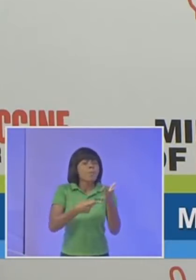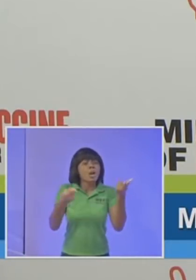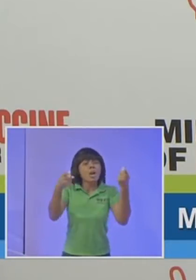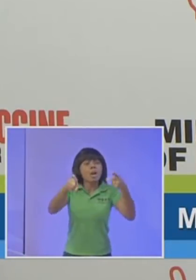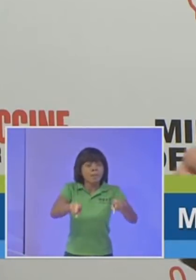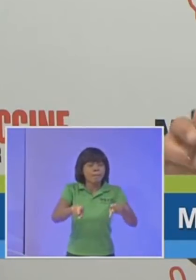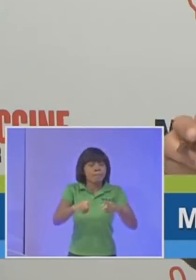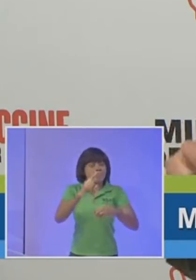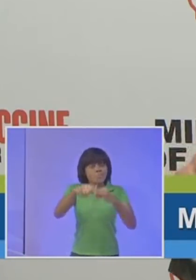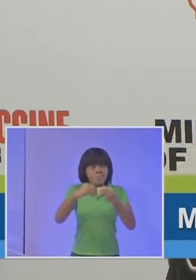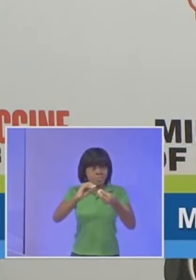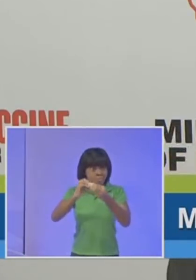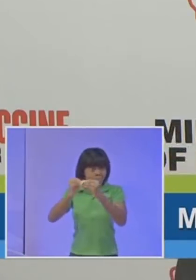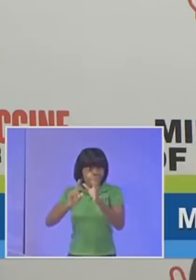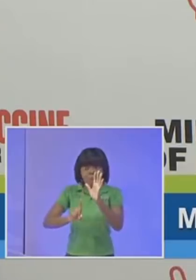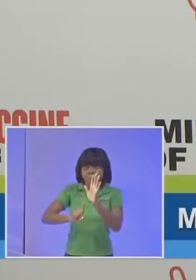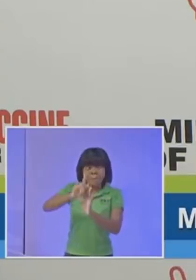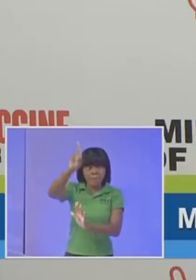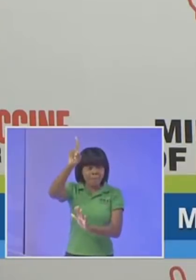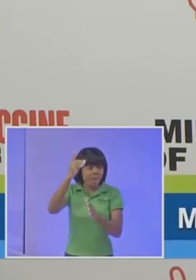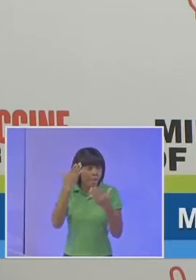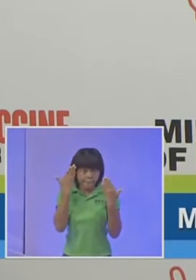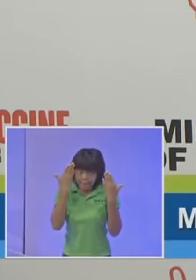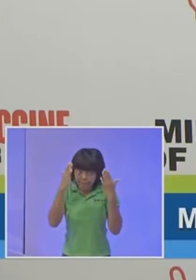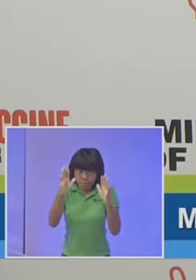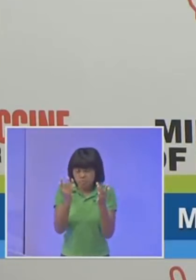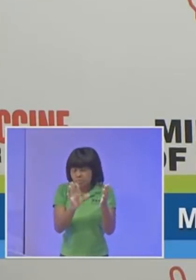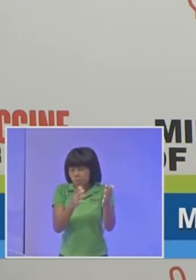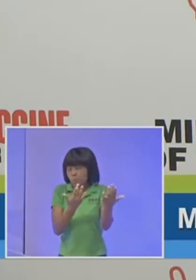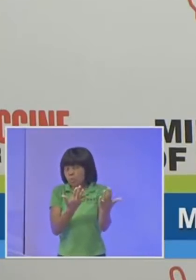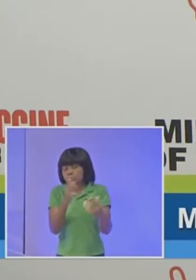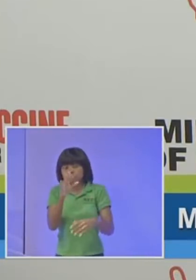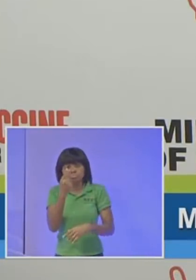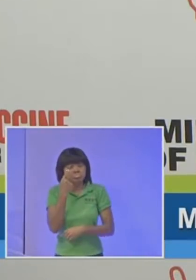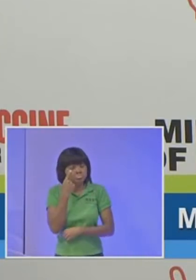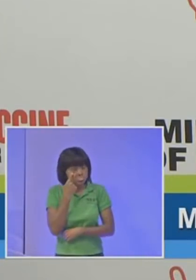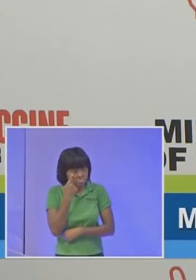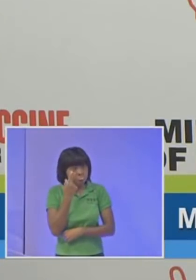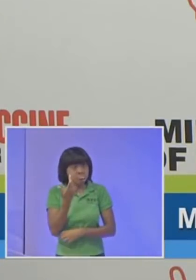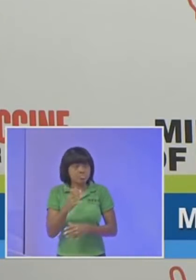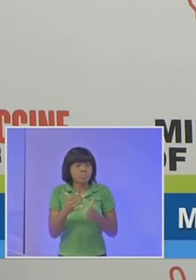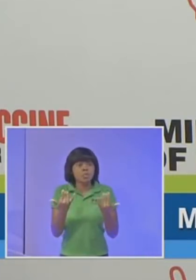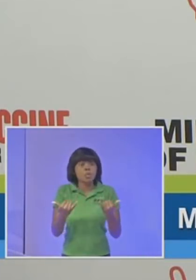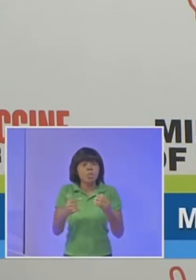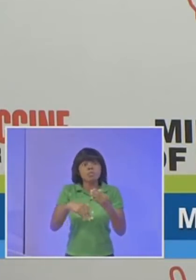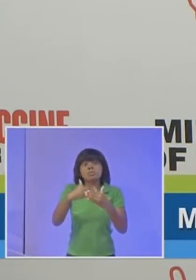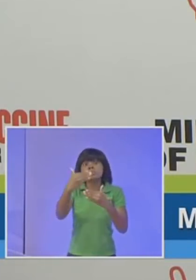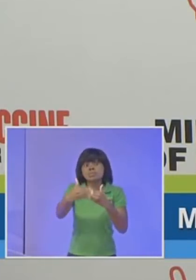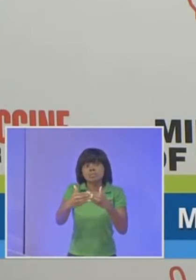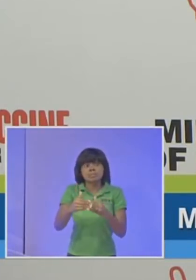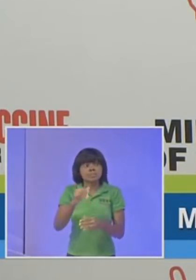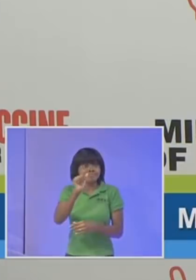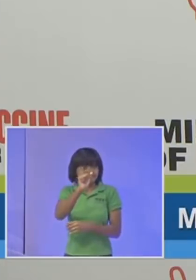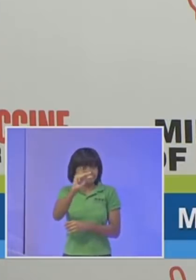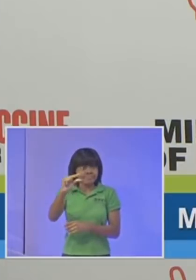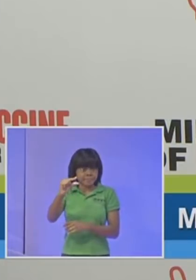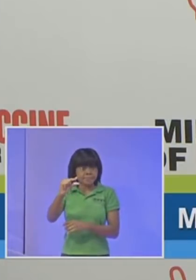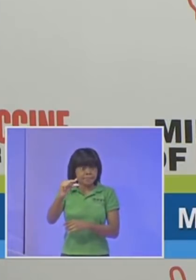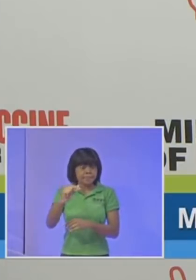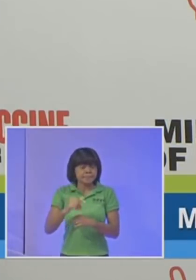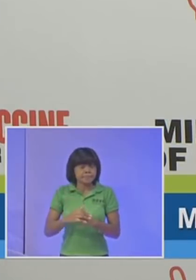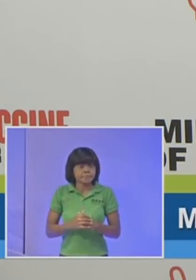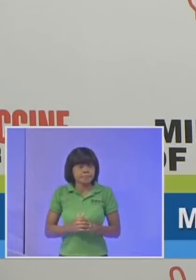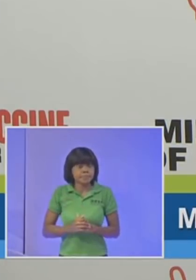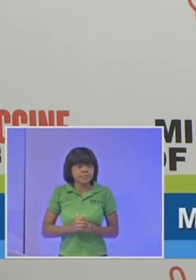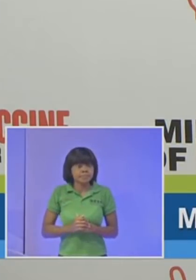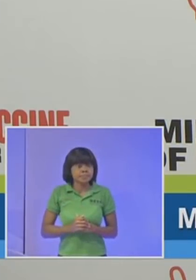the quasi-safe zones, as you know, the Honorable Attorney General is meeting and treating with the stakeholders on that. And if